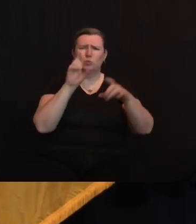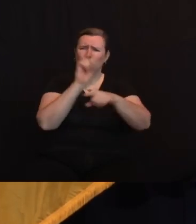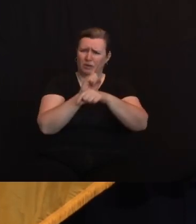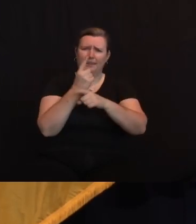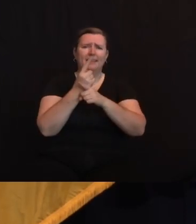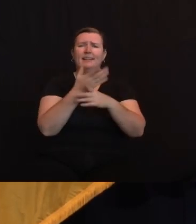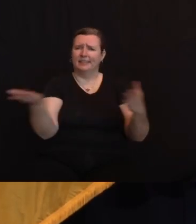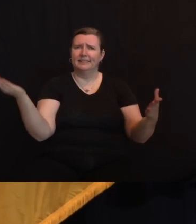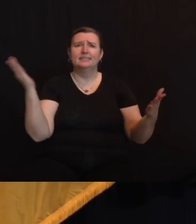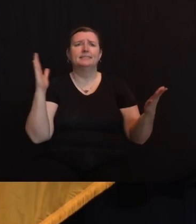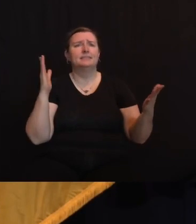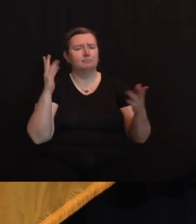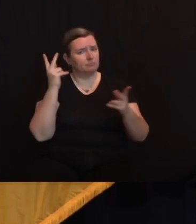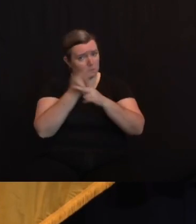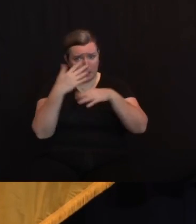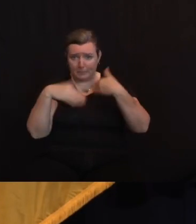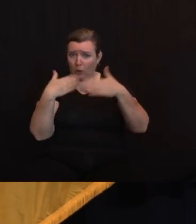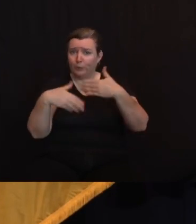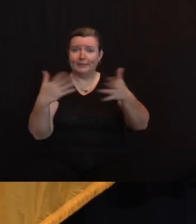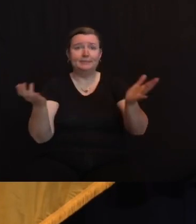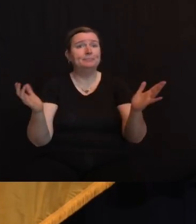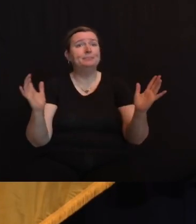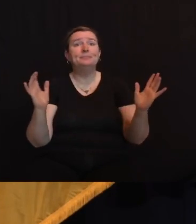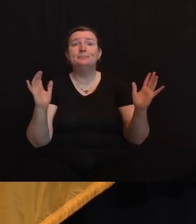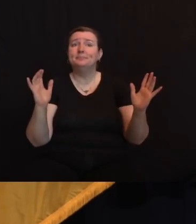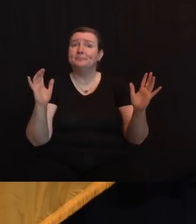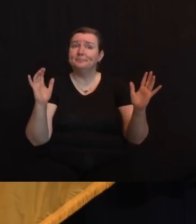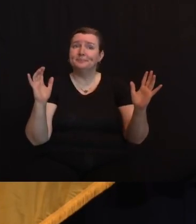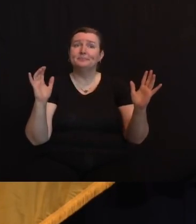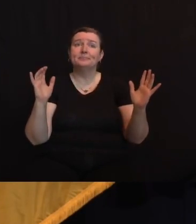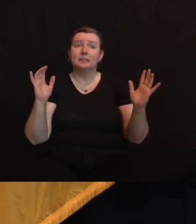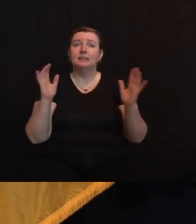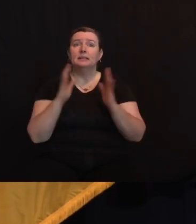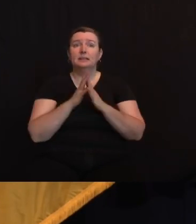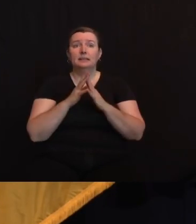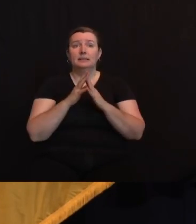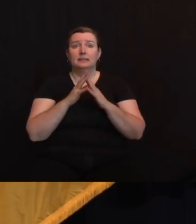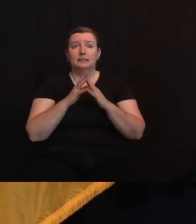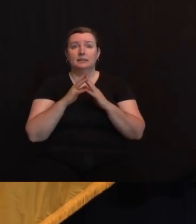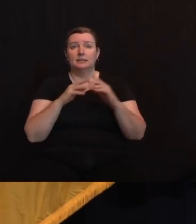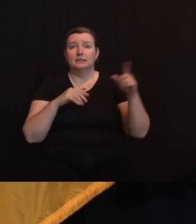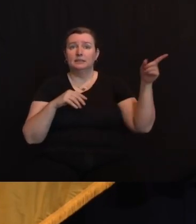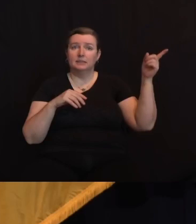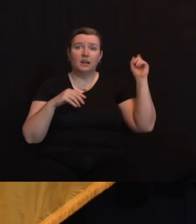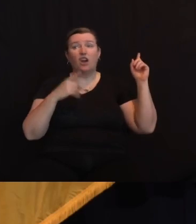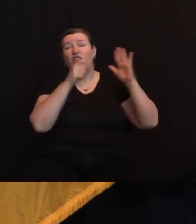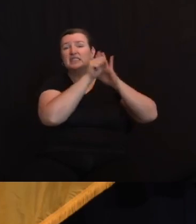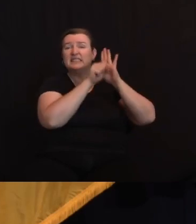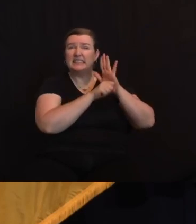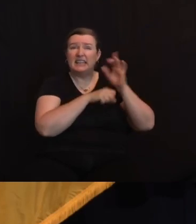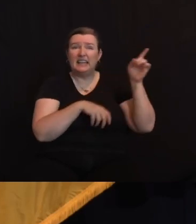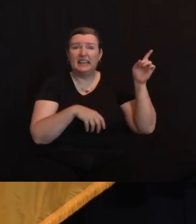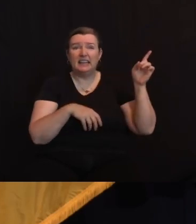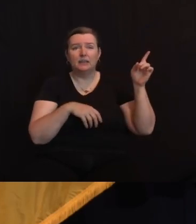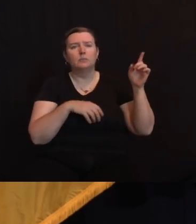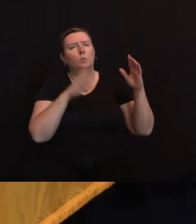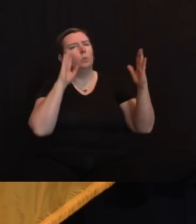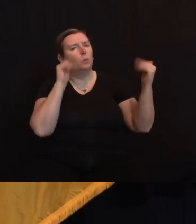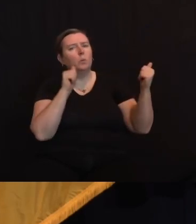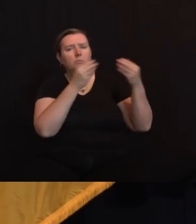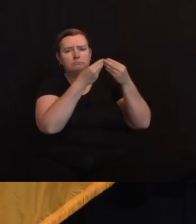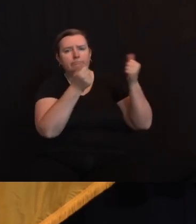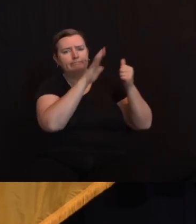Let's keep at it. Keep the rest of the country where they're on fire in our prayers, and hope that they have a speedy resolution. And in the meantime,